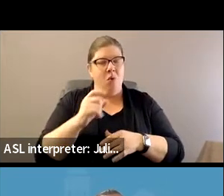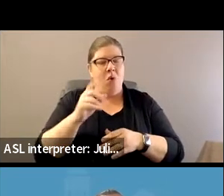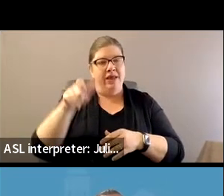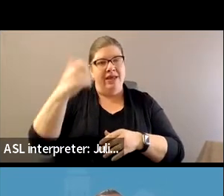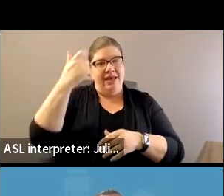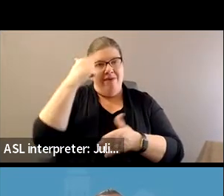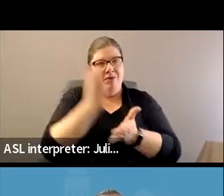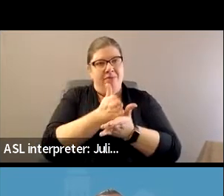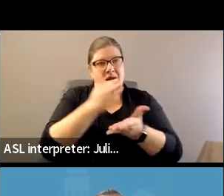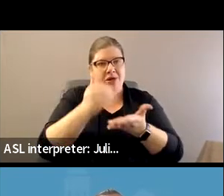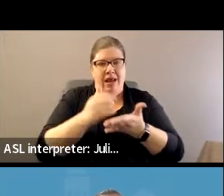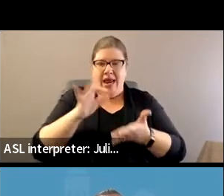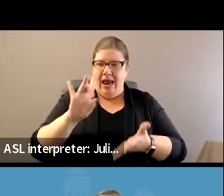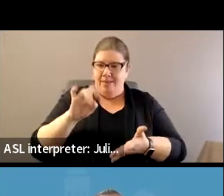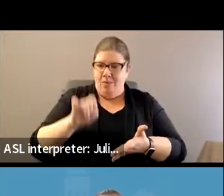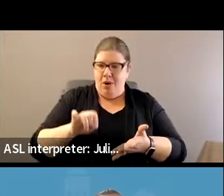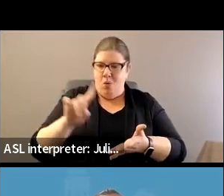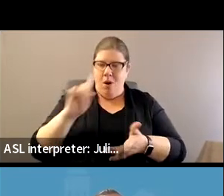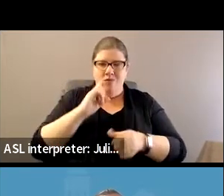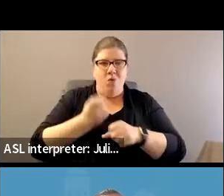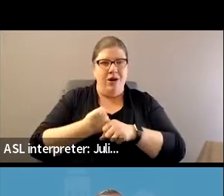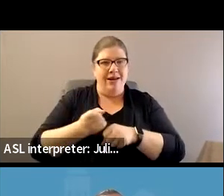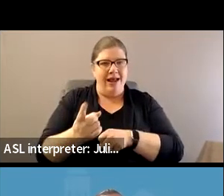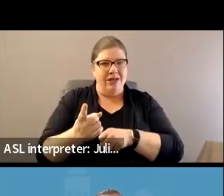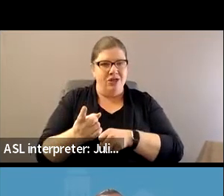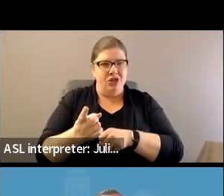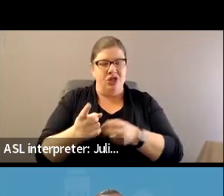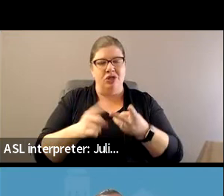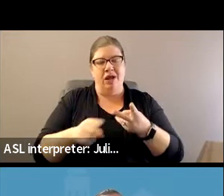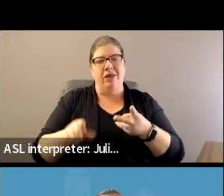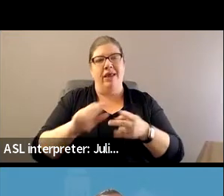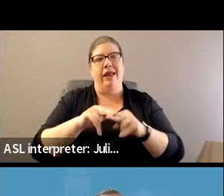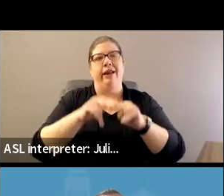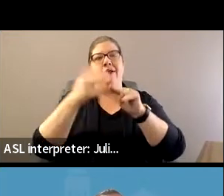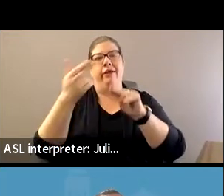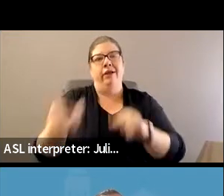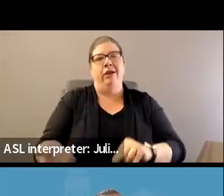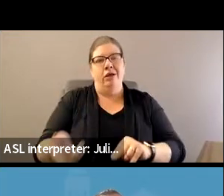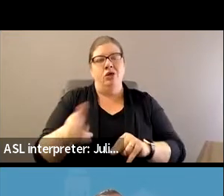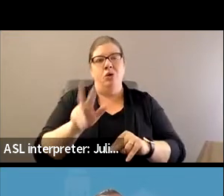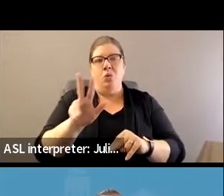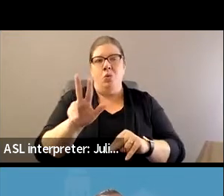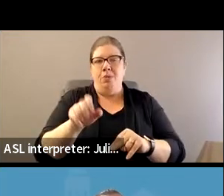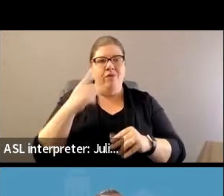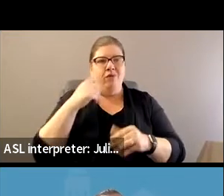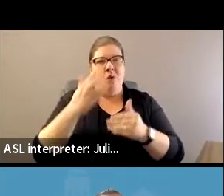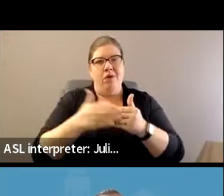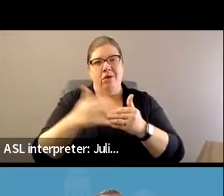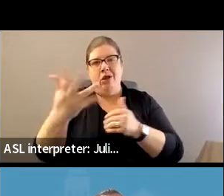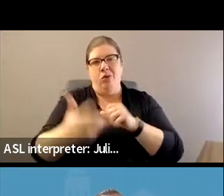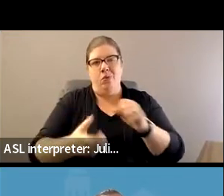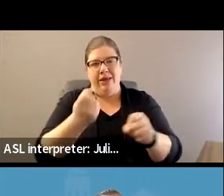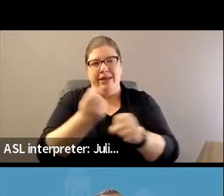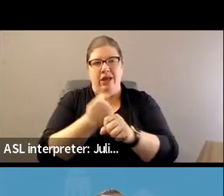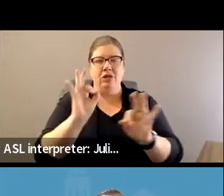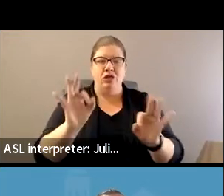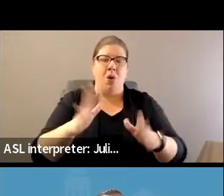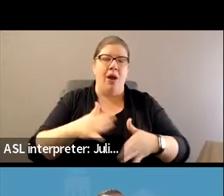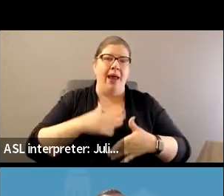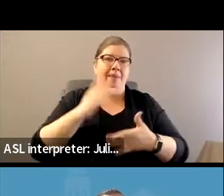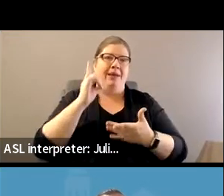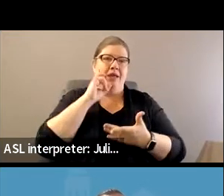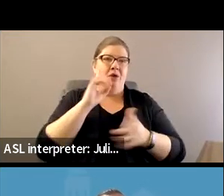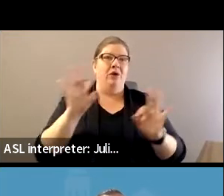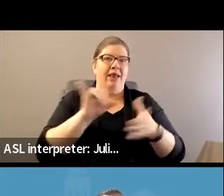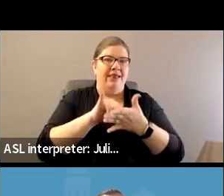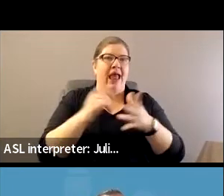is 8.1 for next year, and then it goes into the 3s for the 3 out years. So I'm happy to hear that you've done